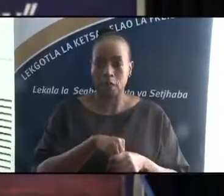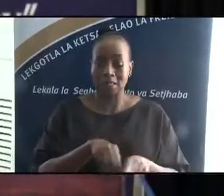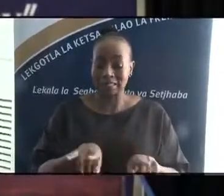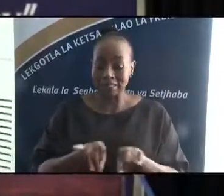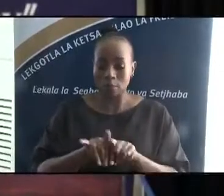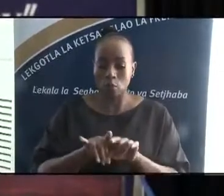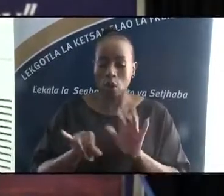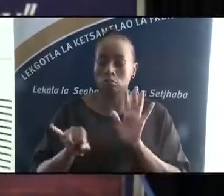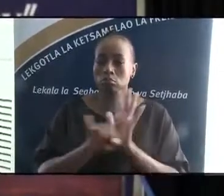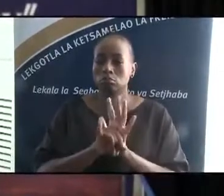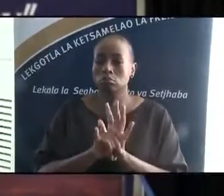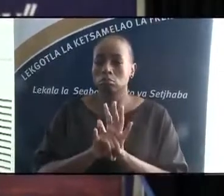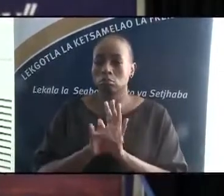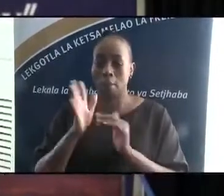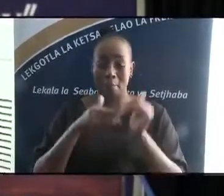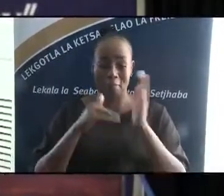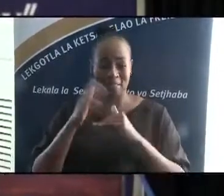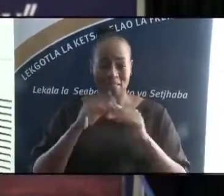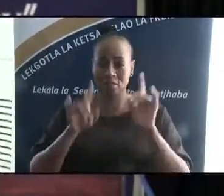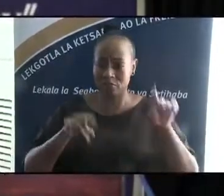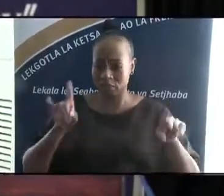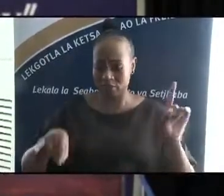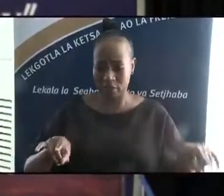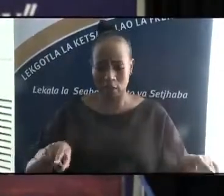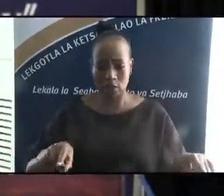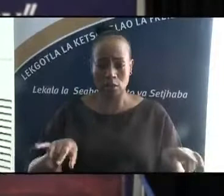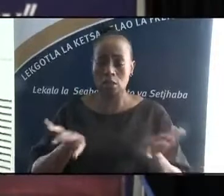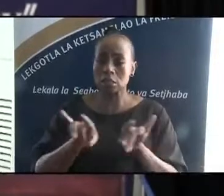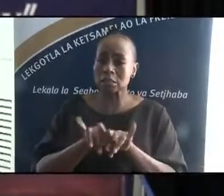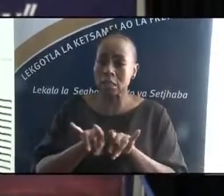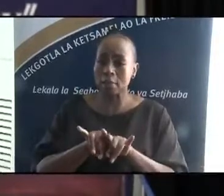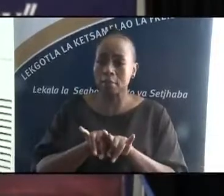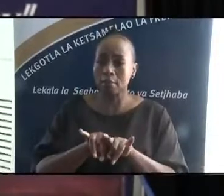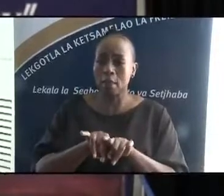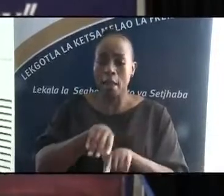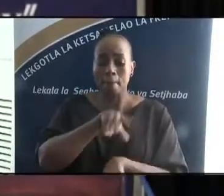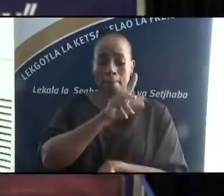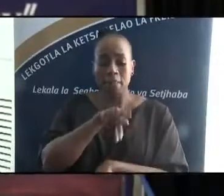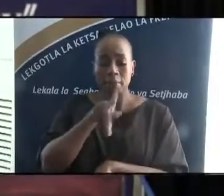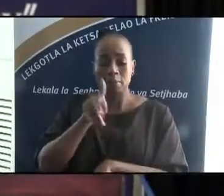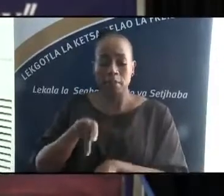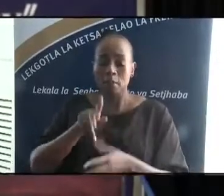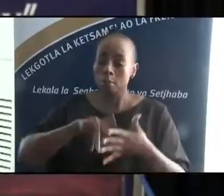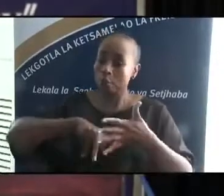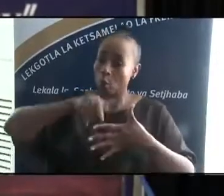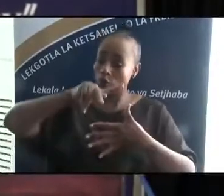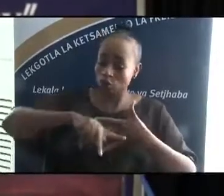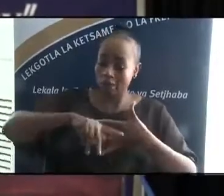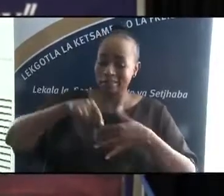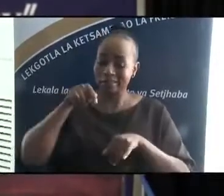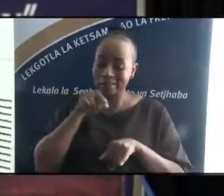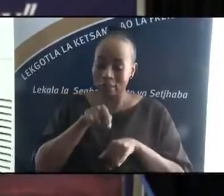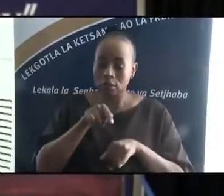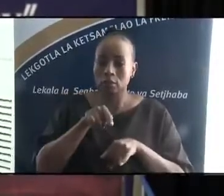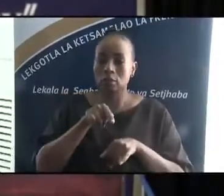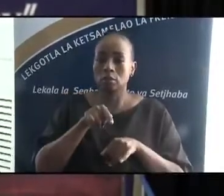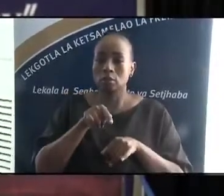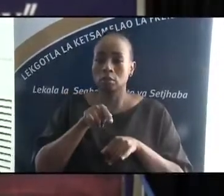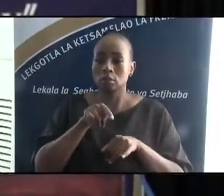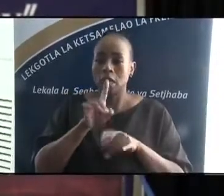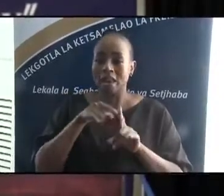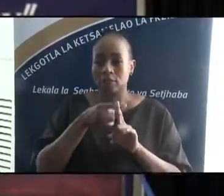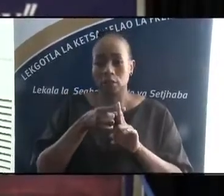identified infrastructure. A well-constructed and managed Triple P program takes advantage of the potential of